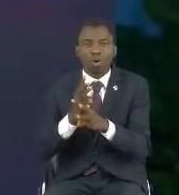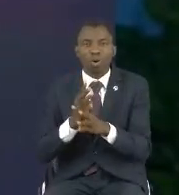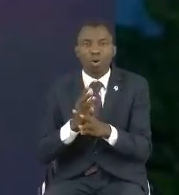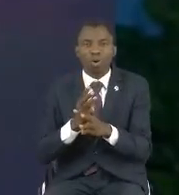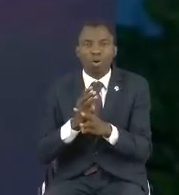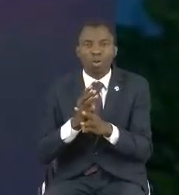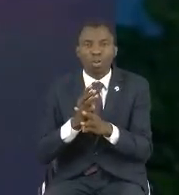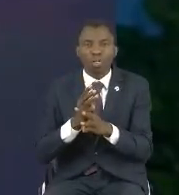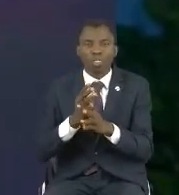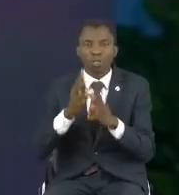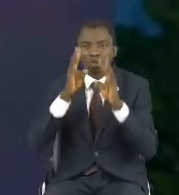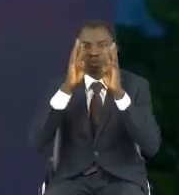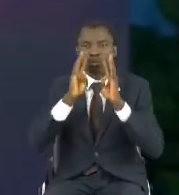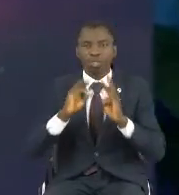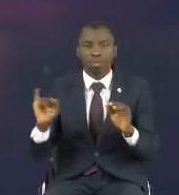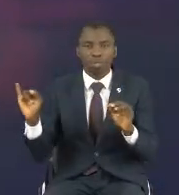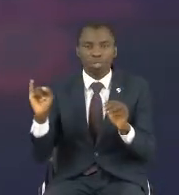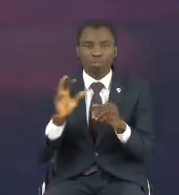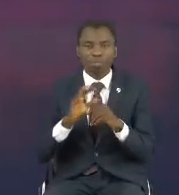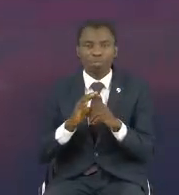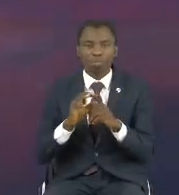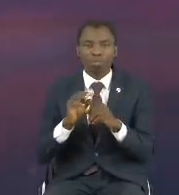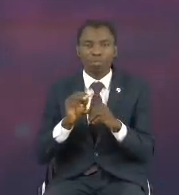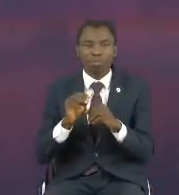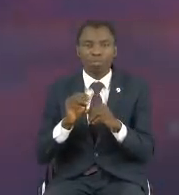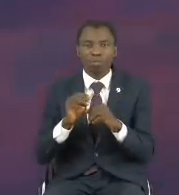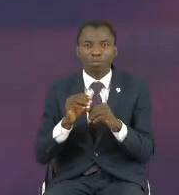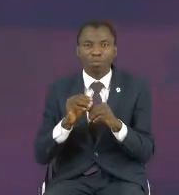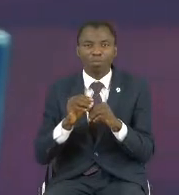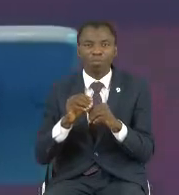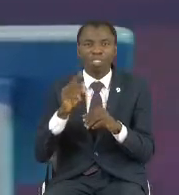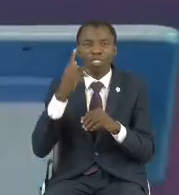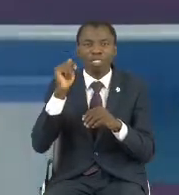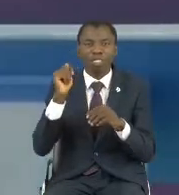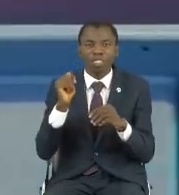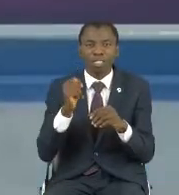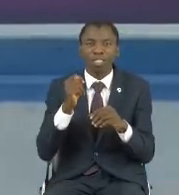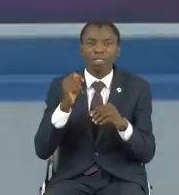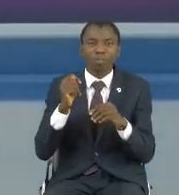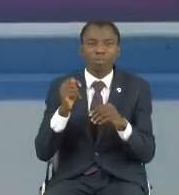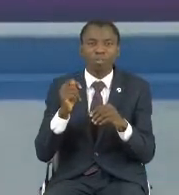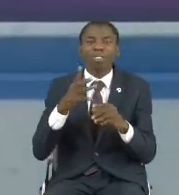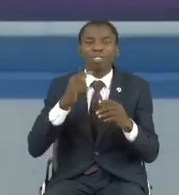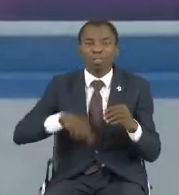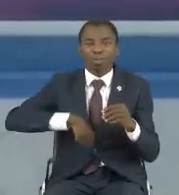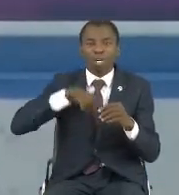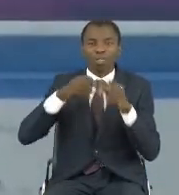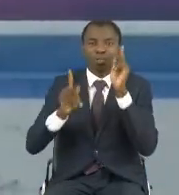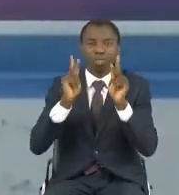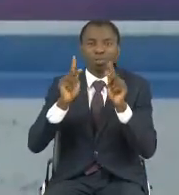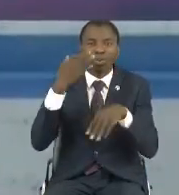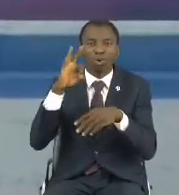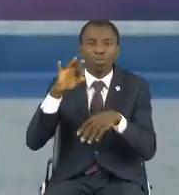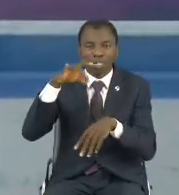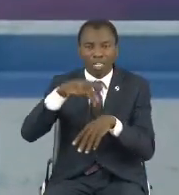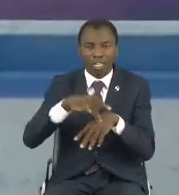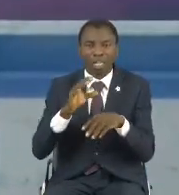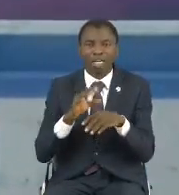away. The haughty people of the earth, the proud people of